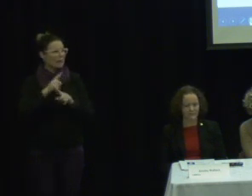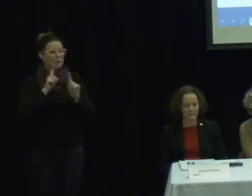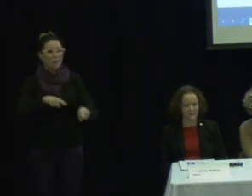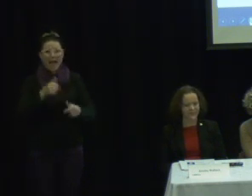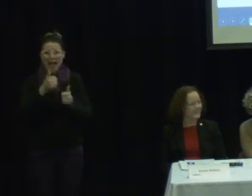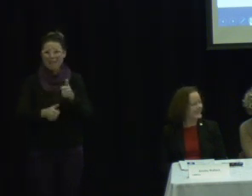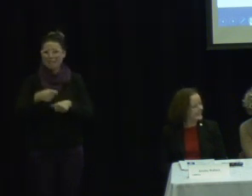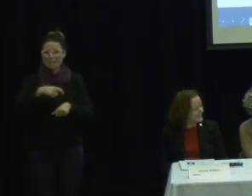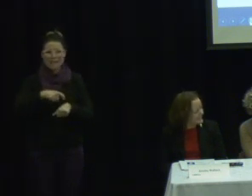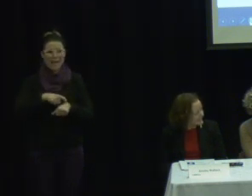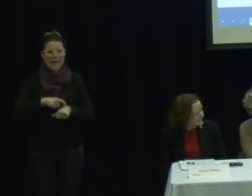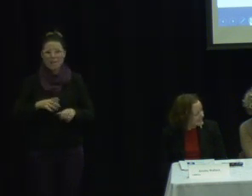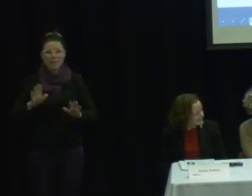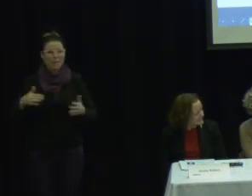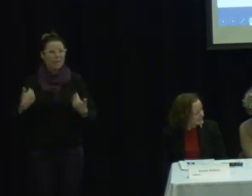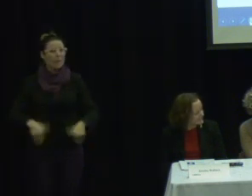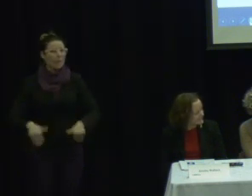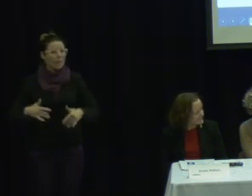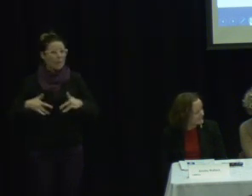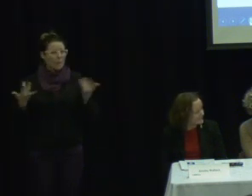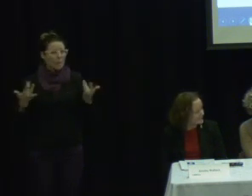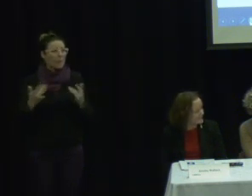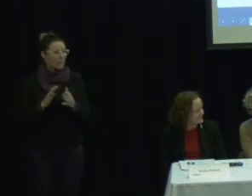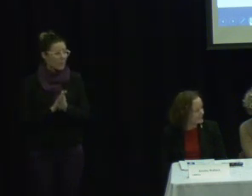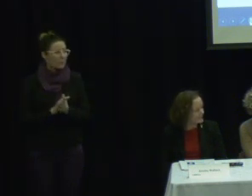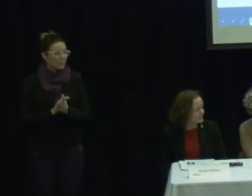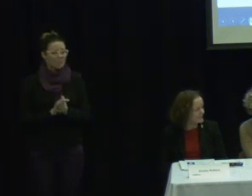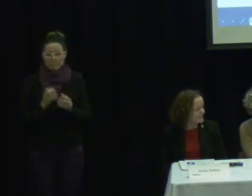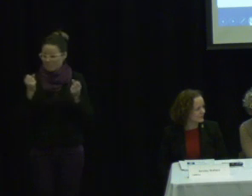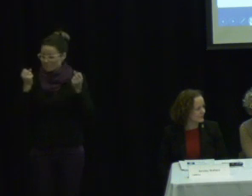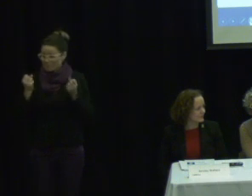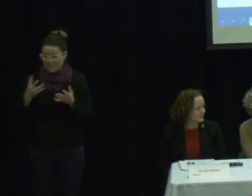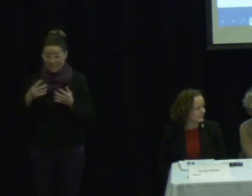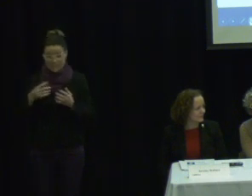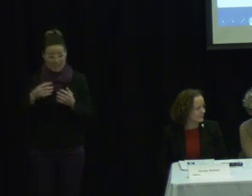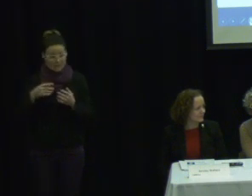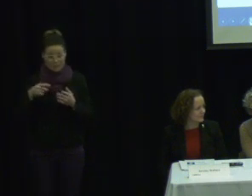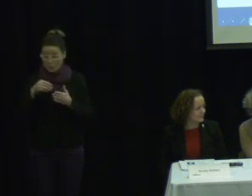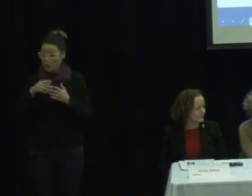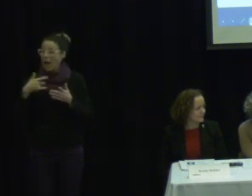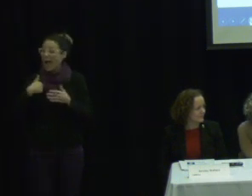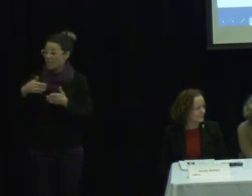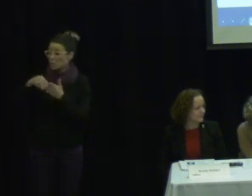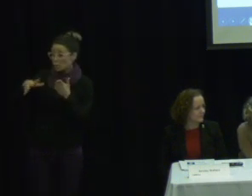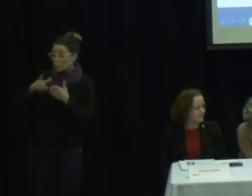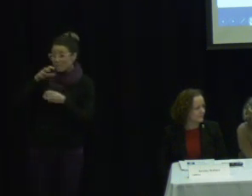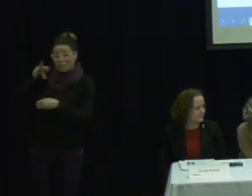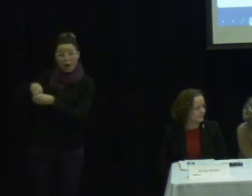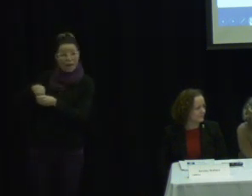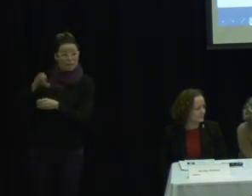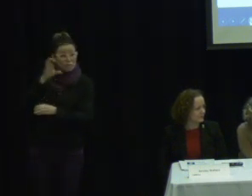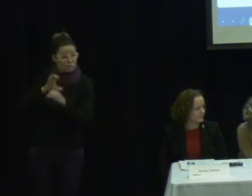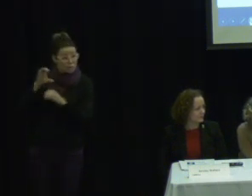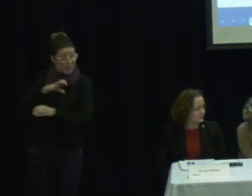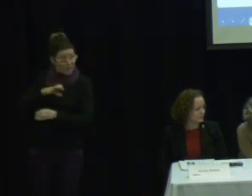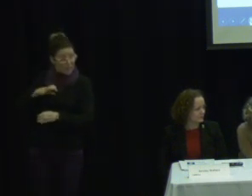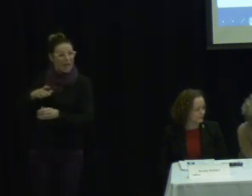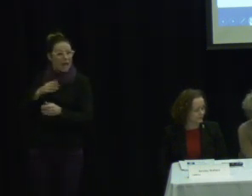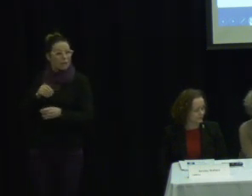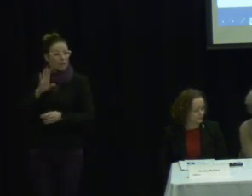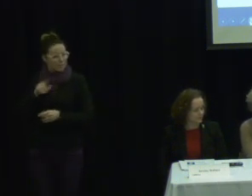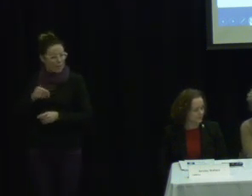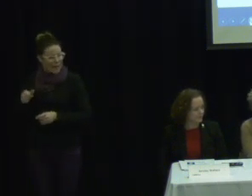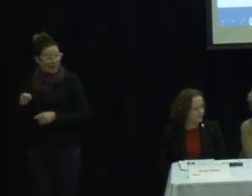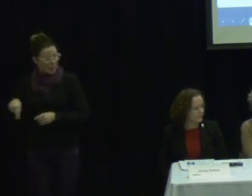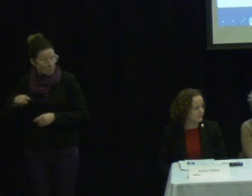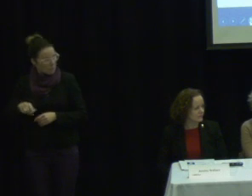HR in the world. We have students, and we will be paying them to serve on that search committee. We have